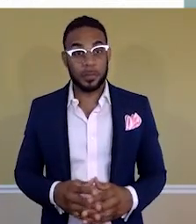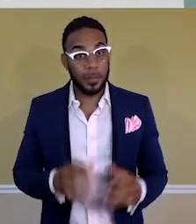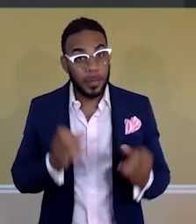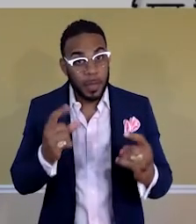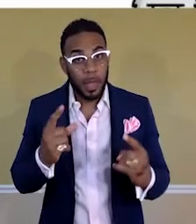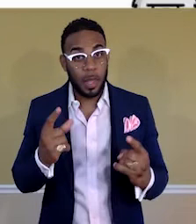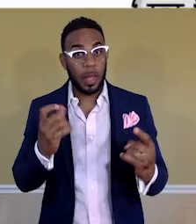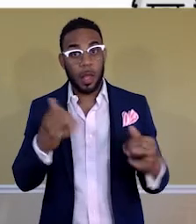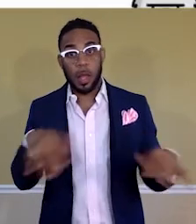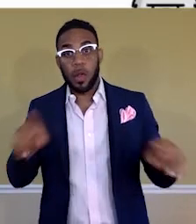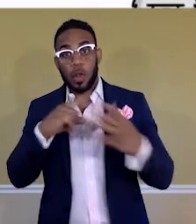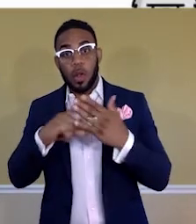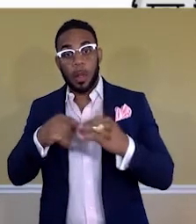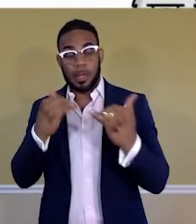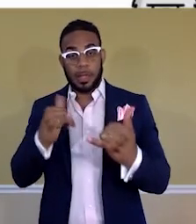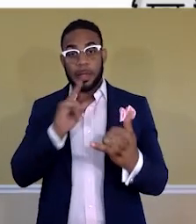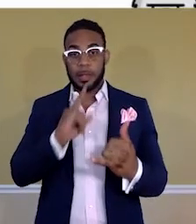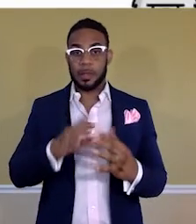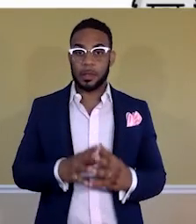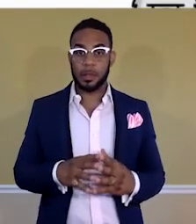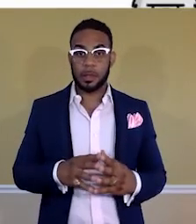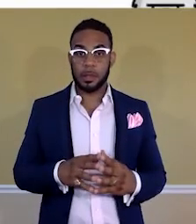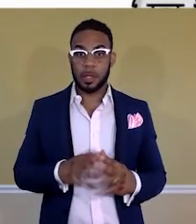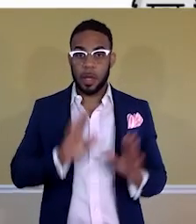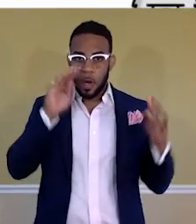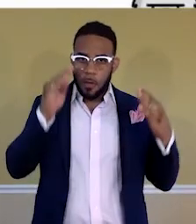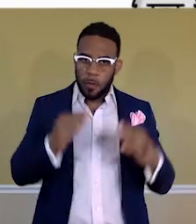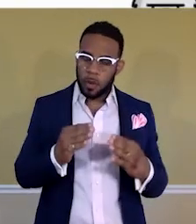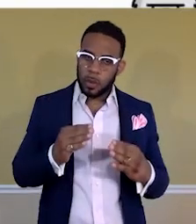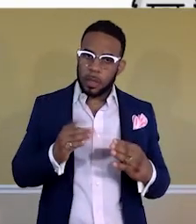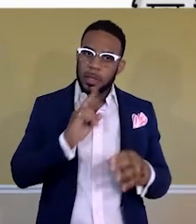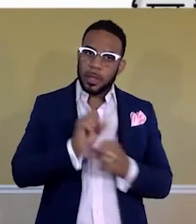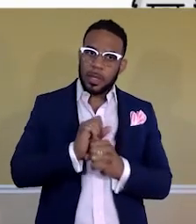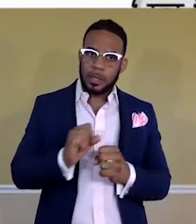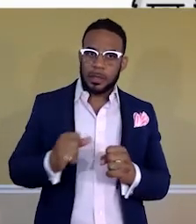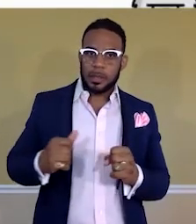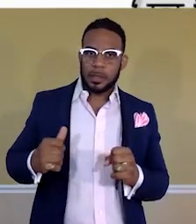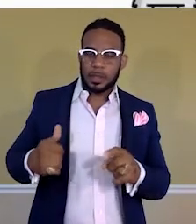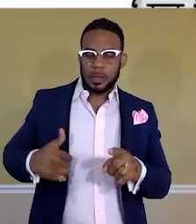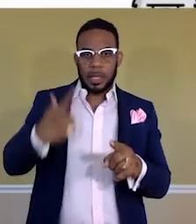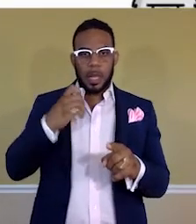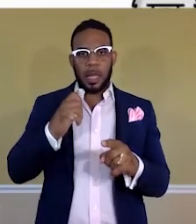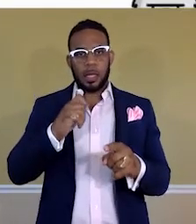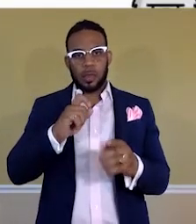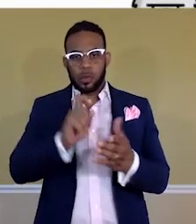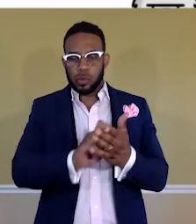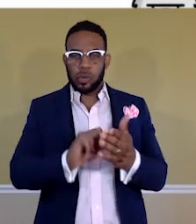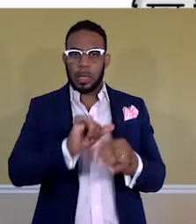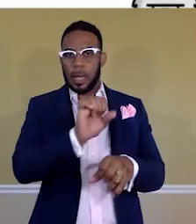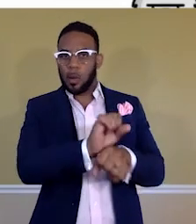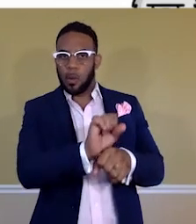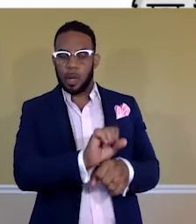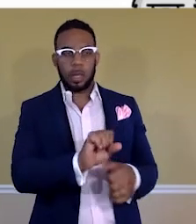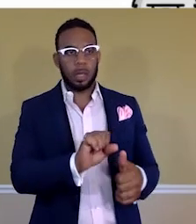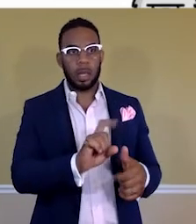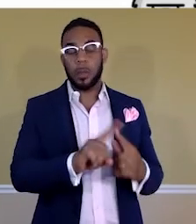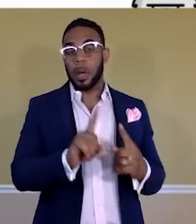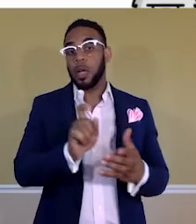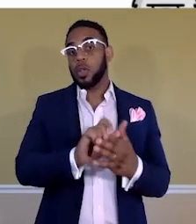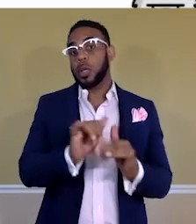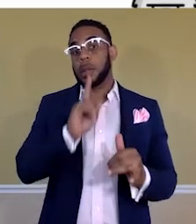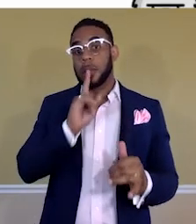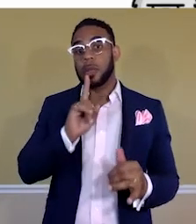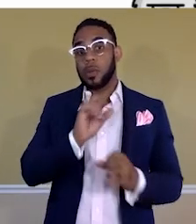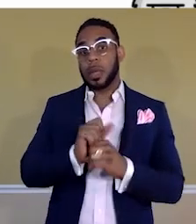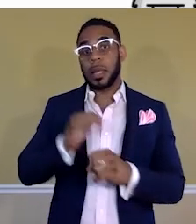lot of what I'm going to be talking about today is focused in a professional sense of me journaling at work, but journaling can